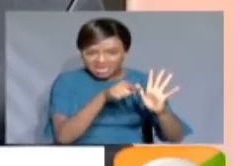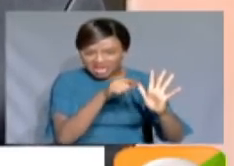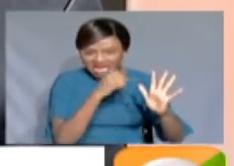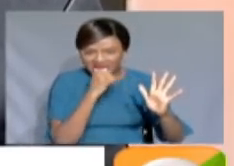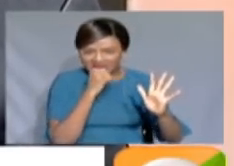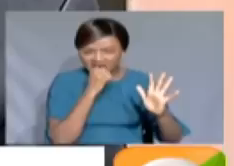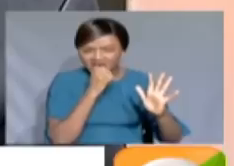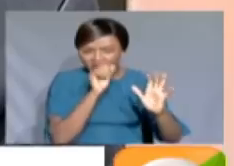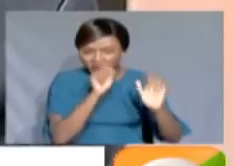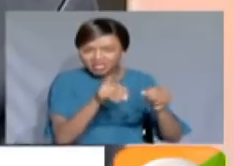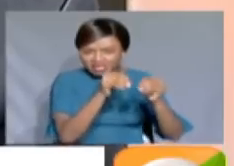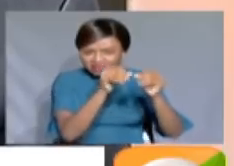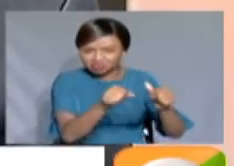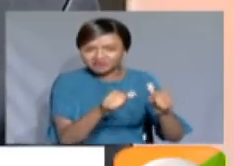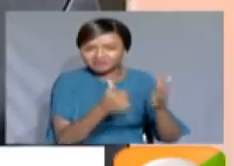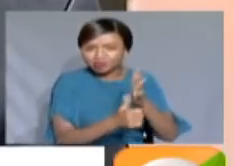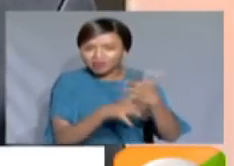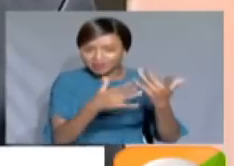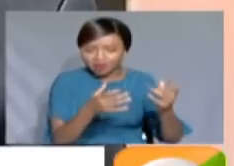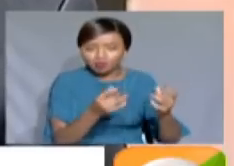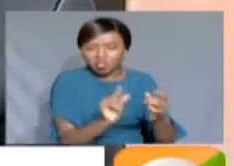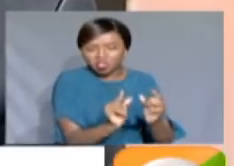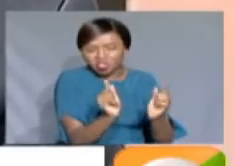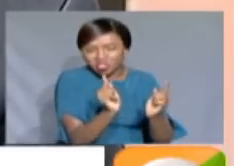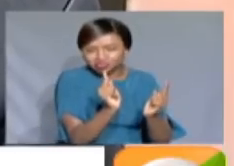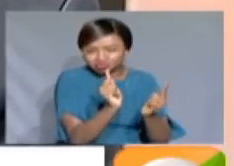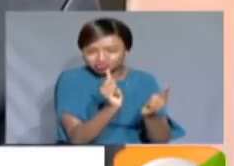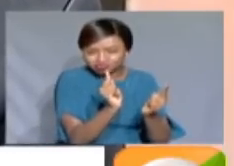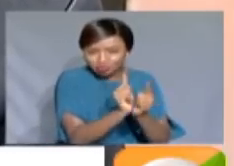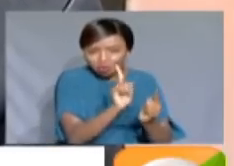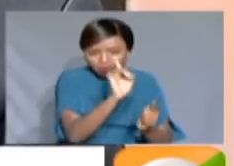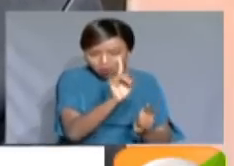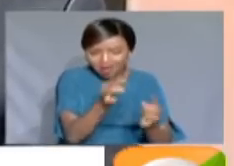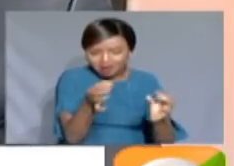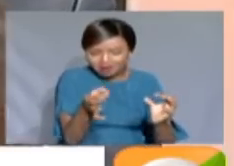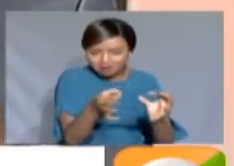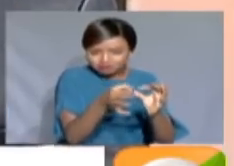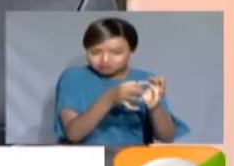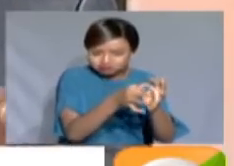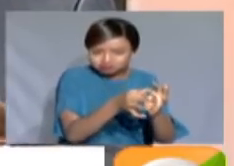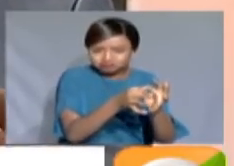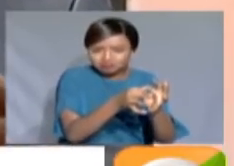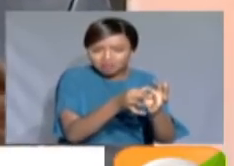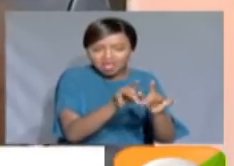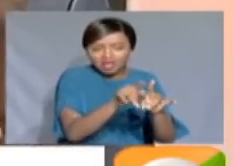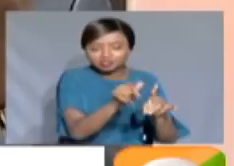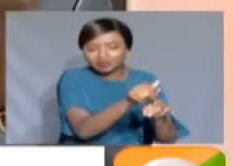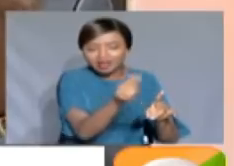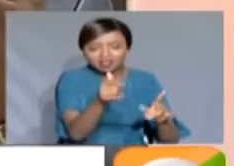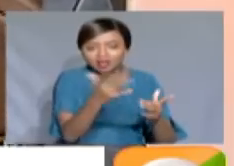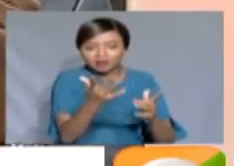of solving the problem that you are required to solve. So you only have that one, and the other one is